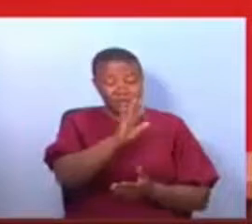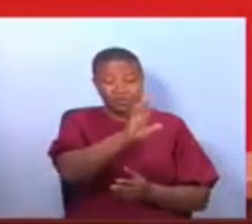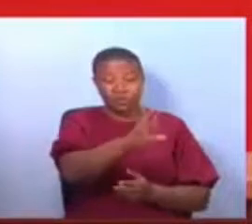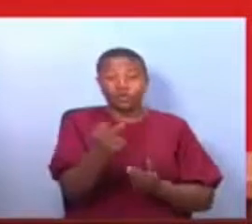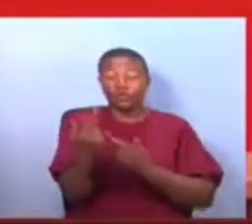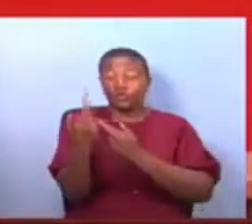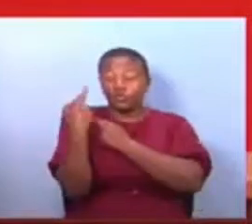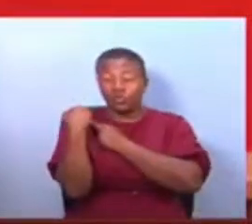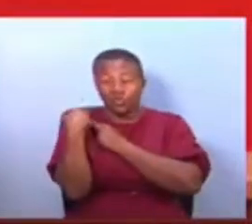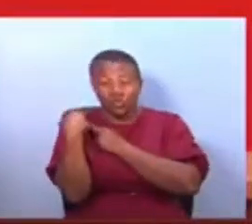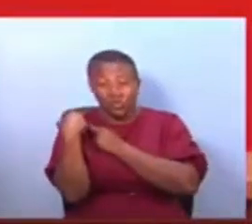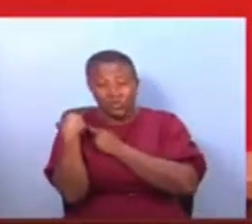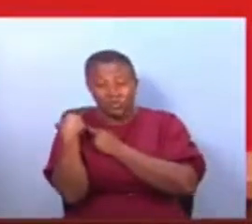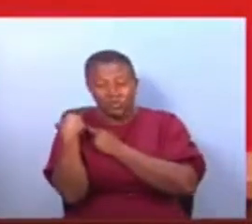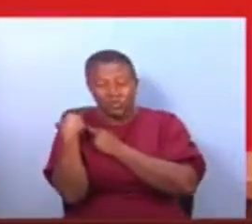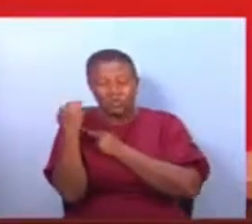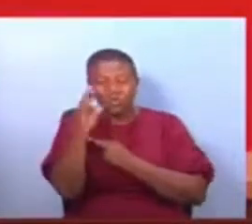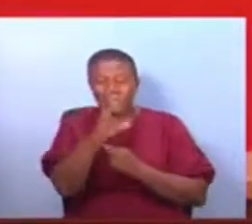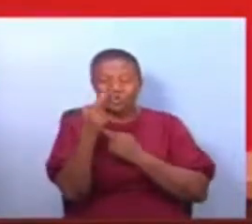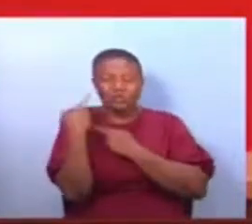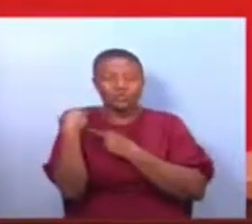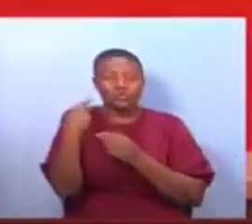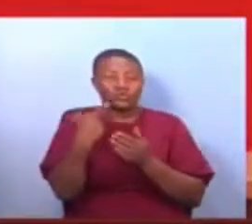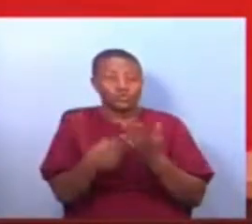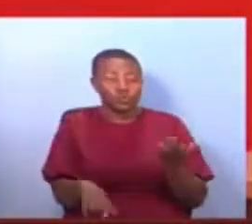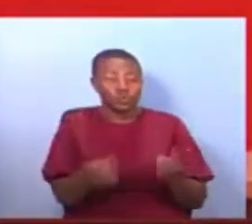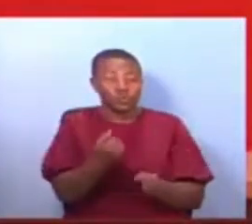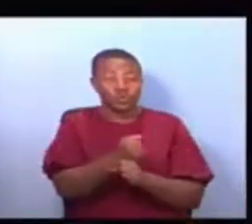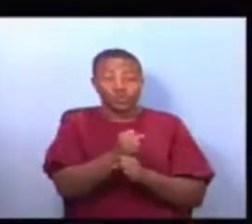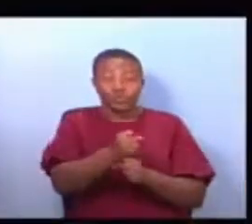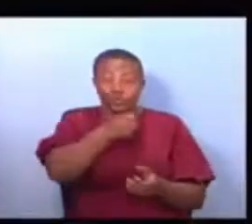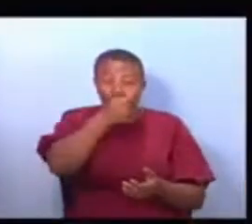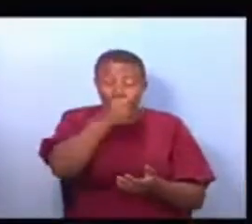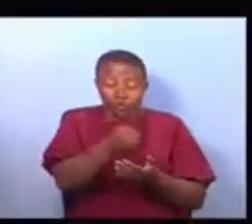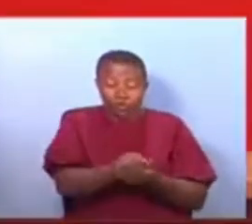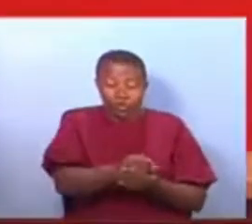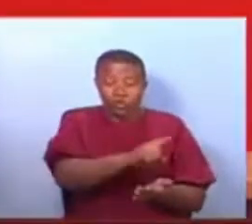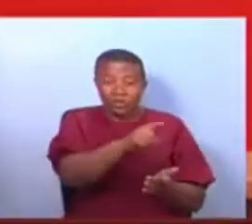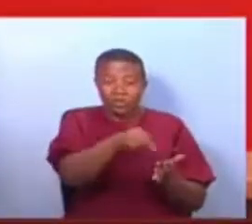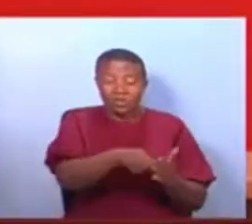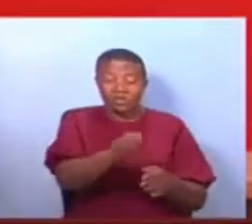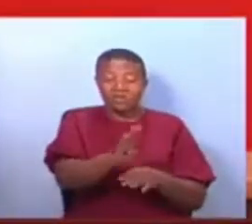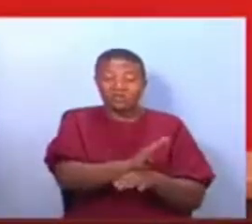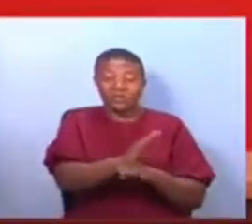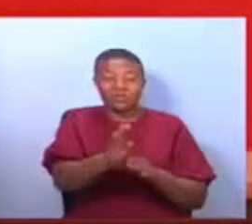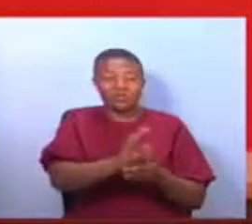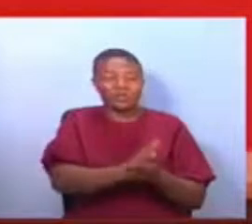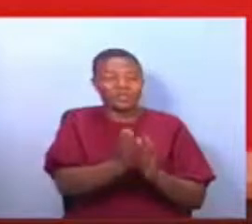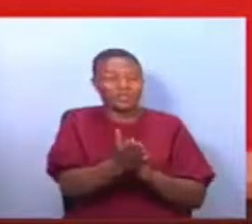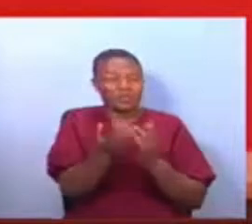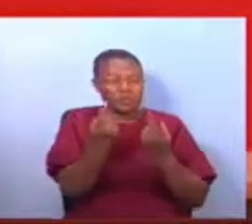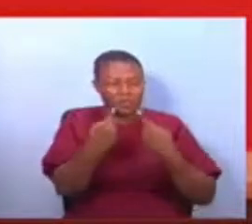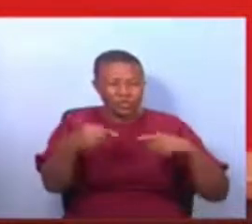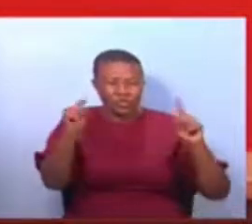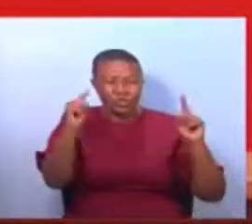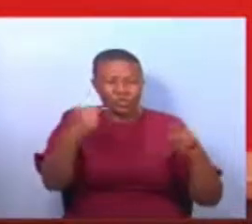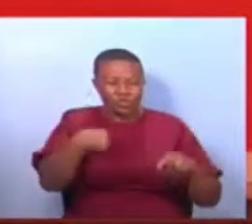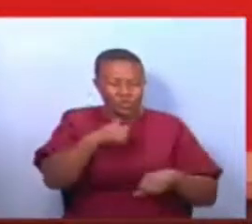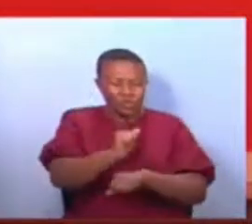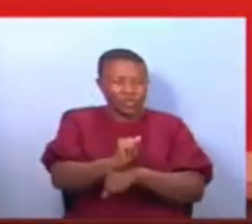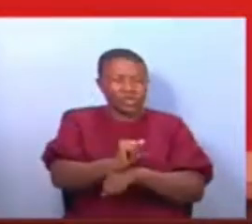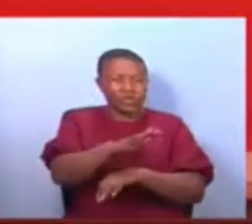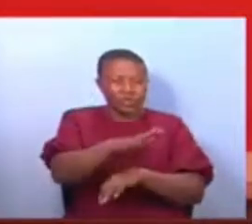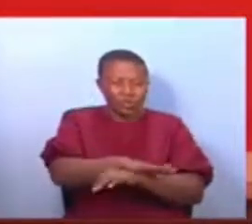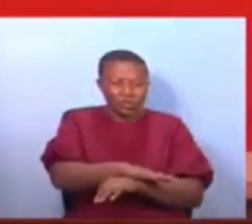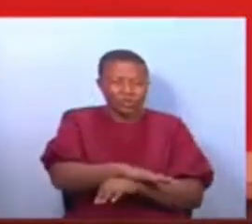responsibility is to ensure that the business of this house flows. We are working on votes and